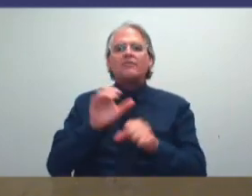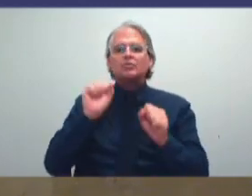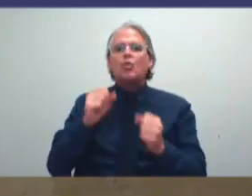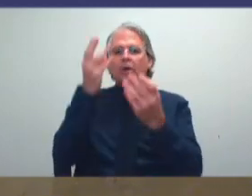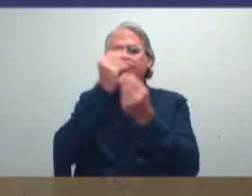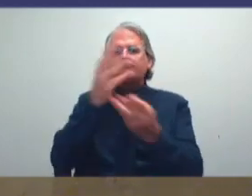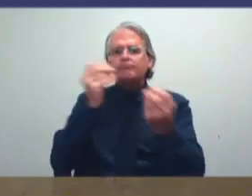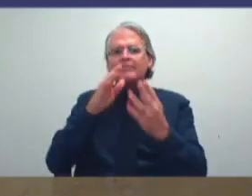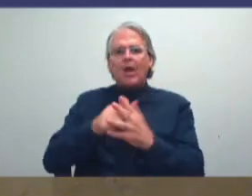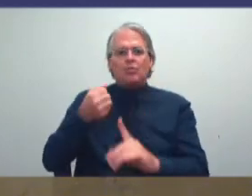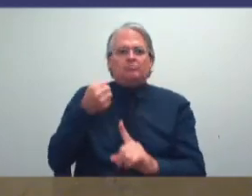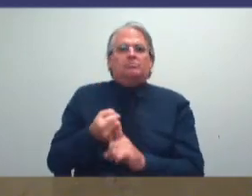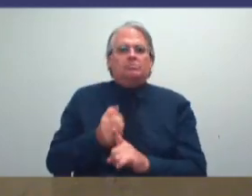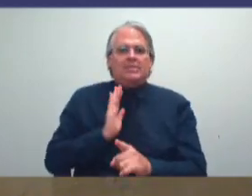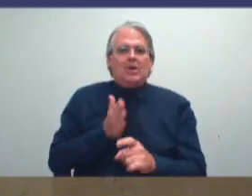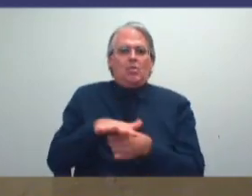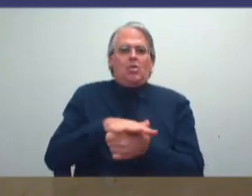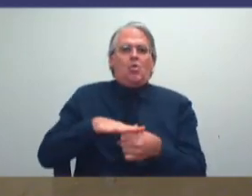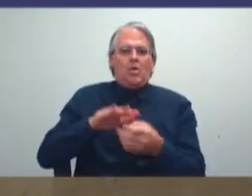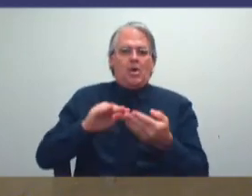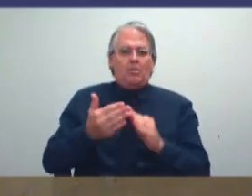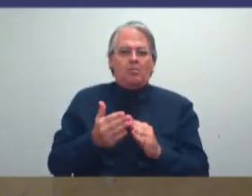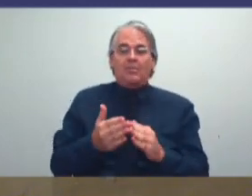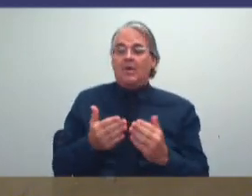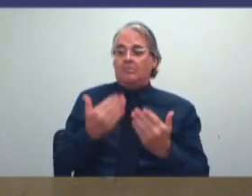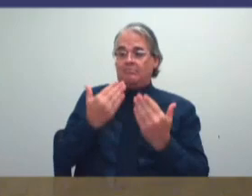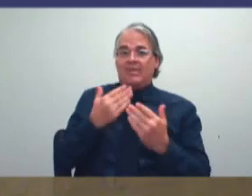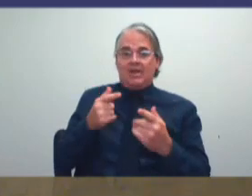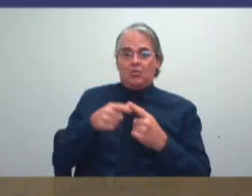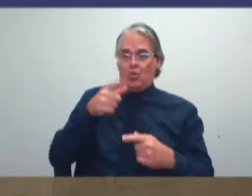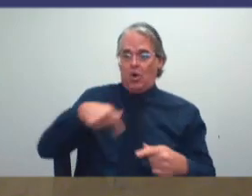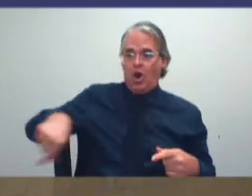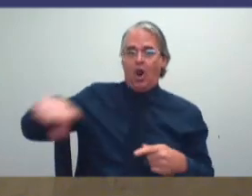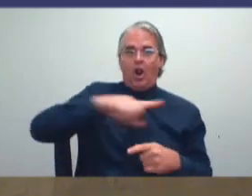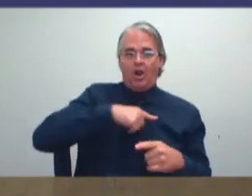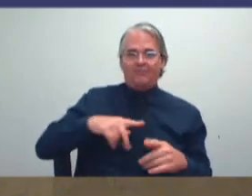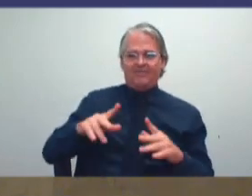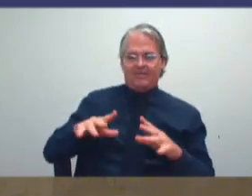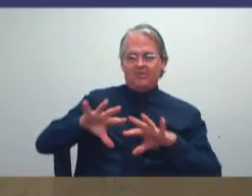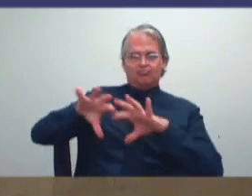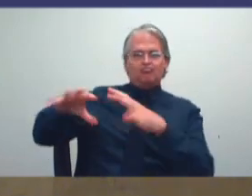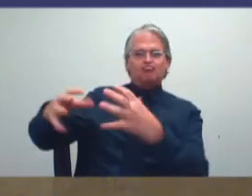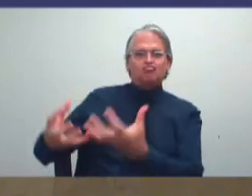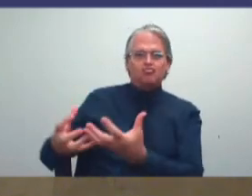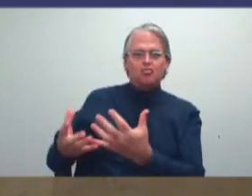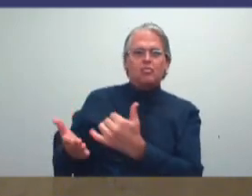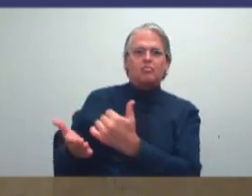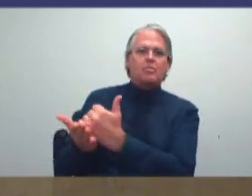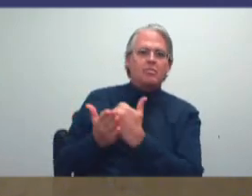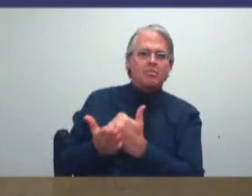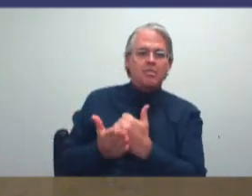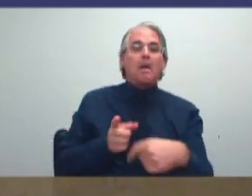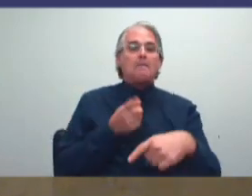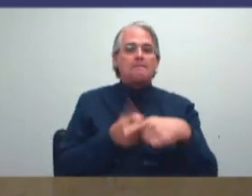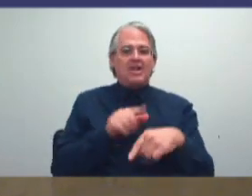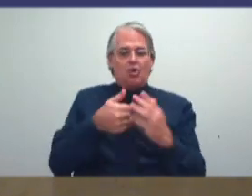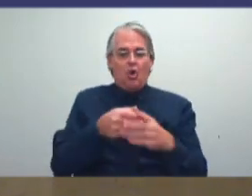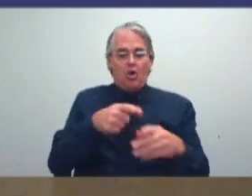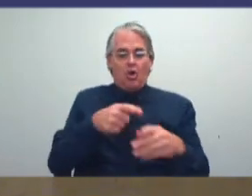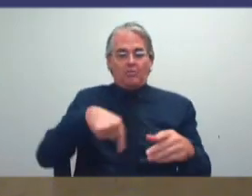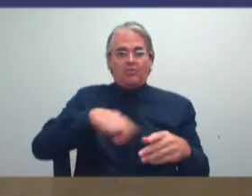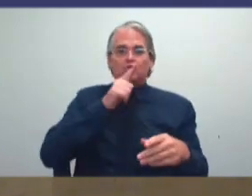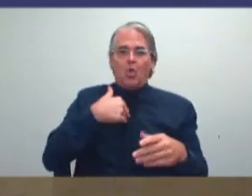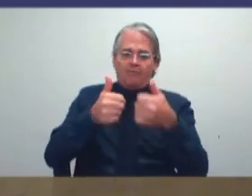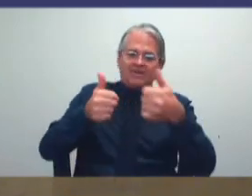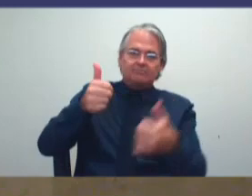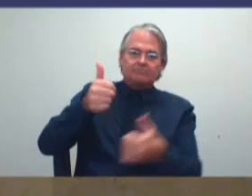COVID response team for their participation, and particularly my colleagues on the subcommittee that developed the risk meter, Dr. Ron